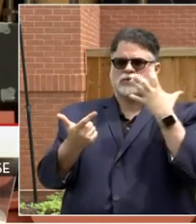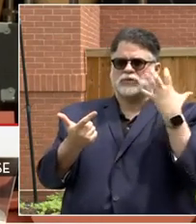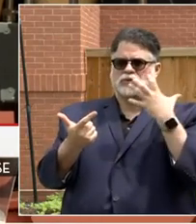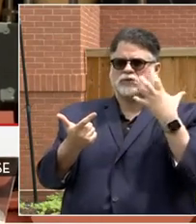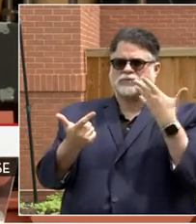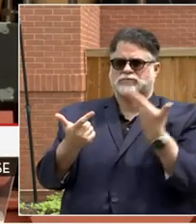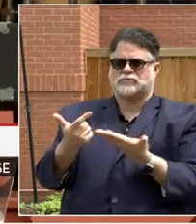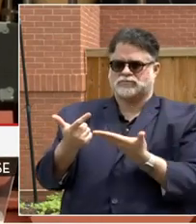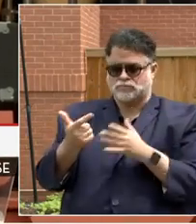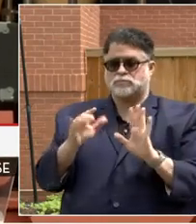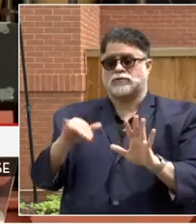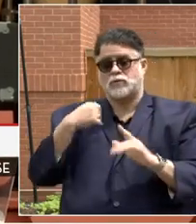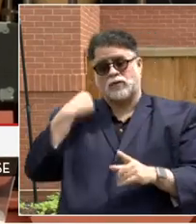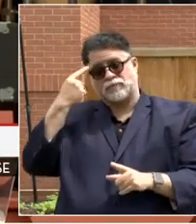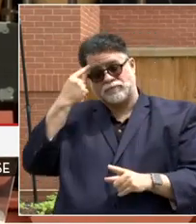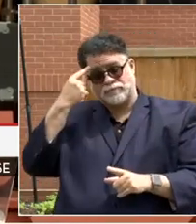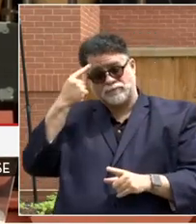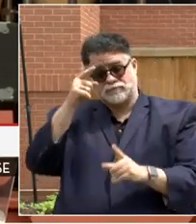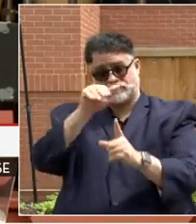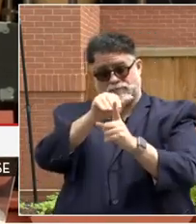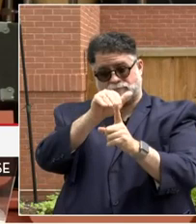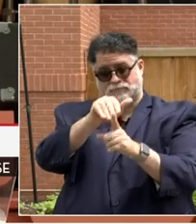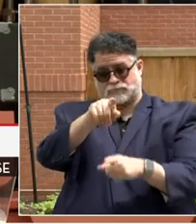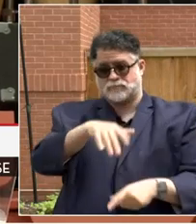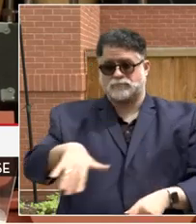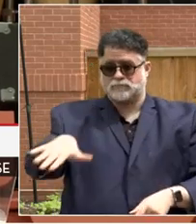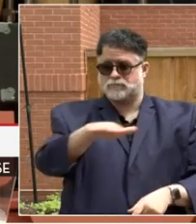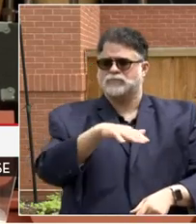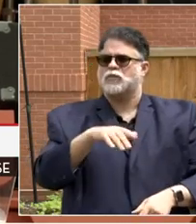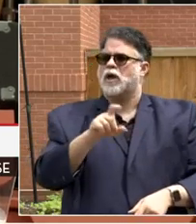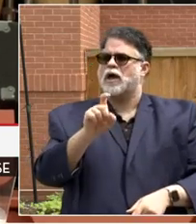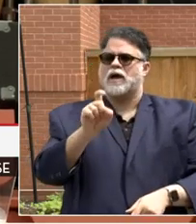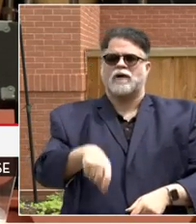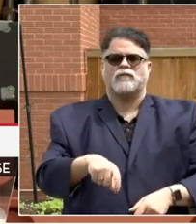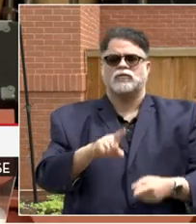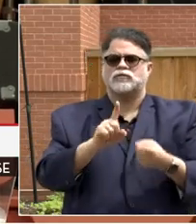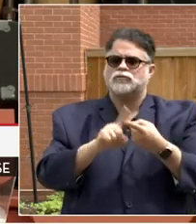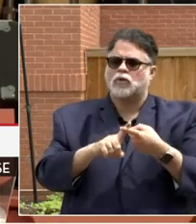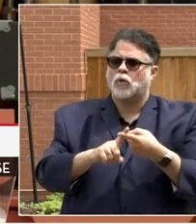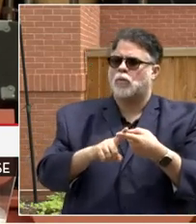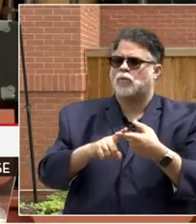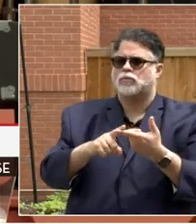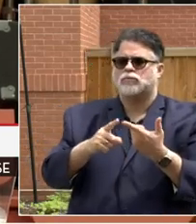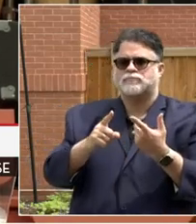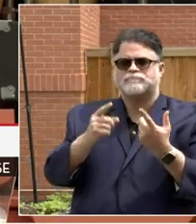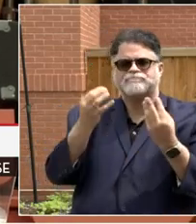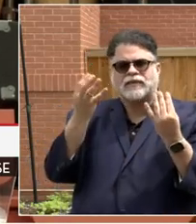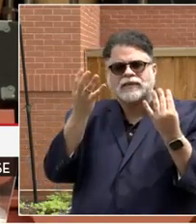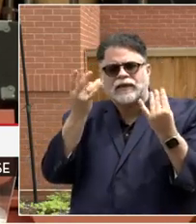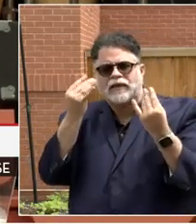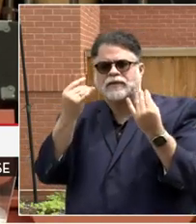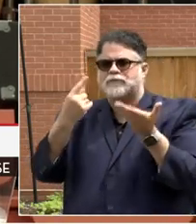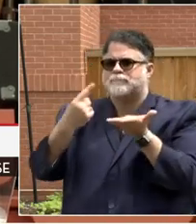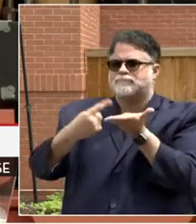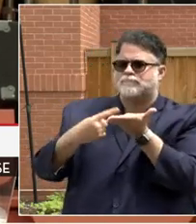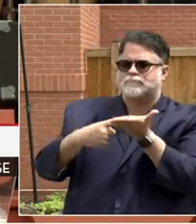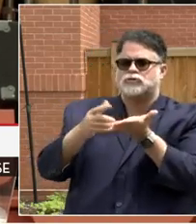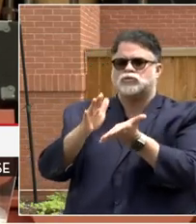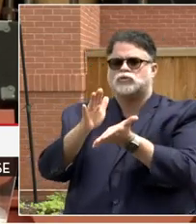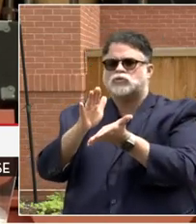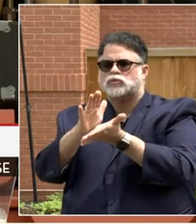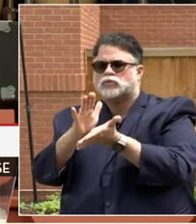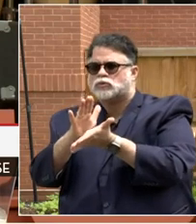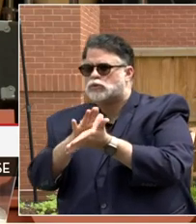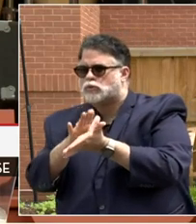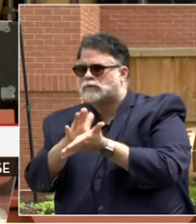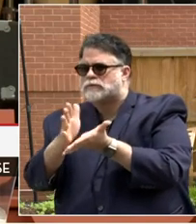that our children have to think about when they go to school or go home from school or go out to play or